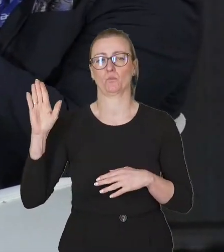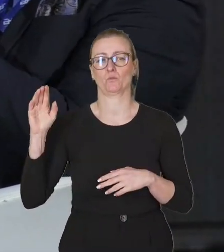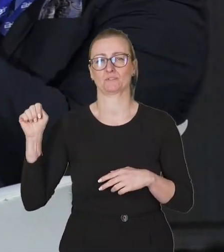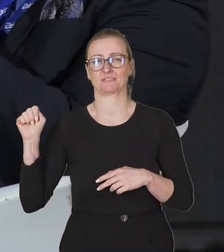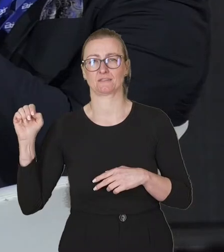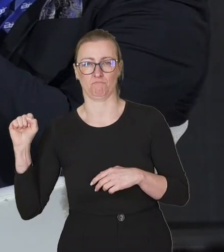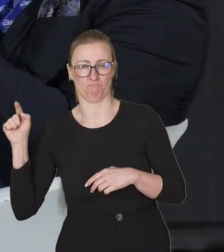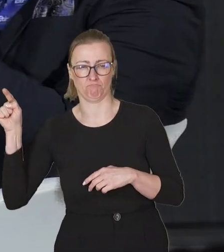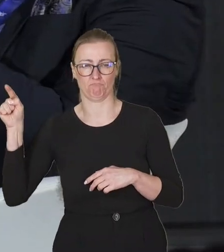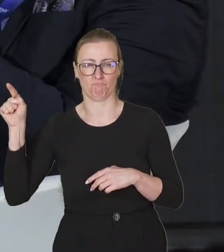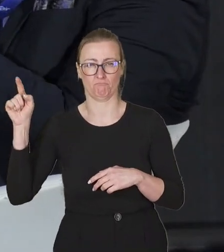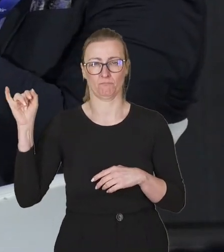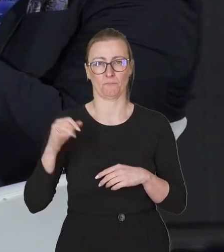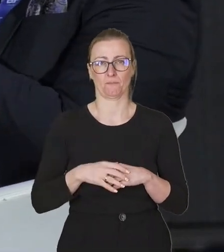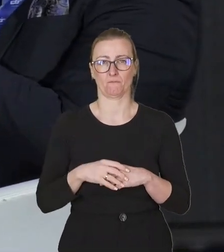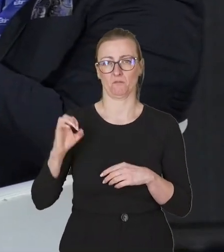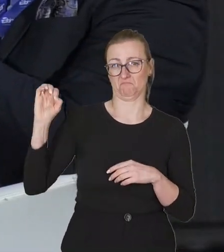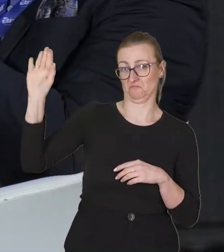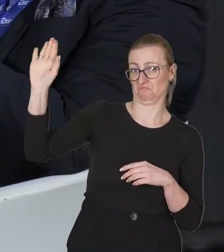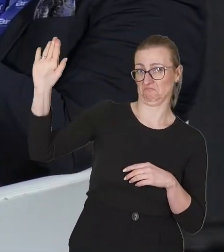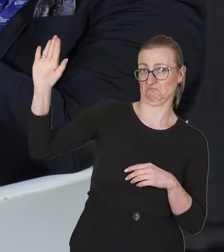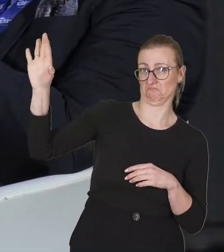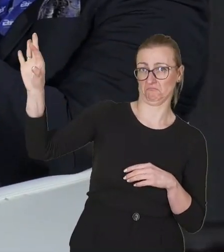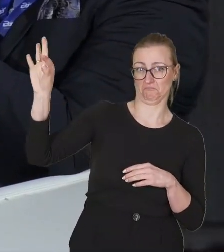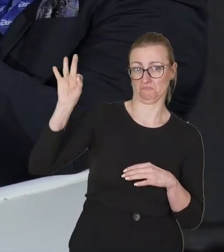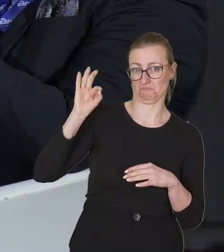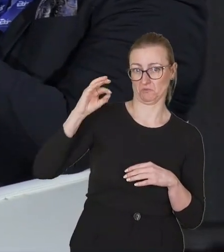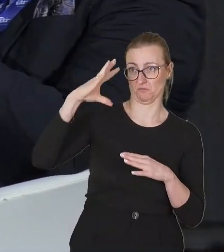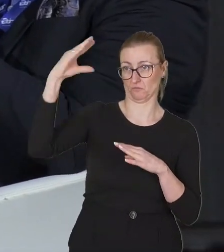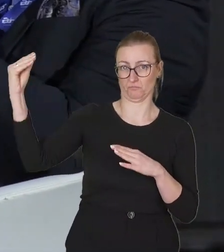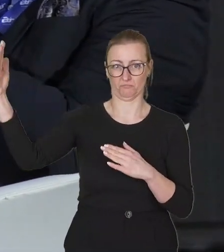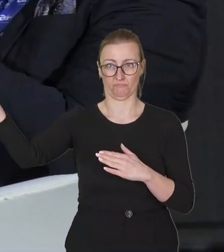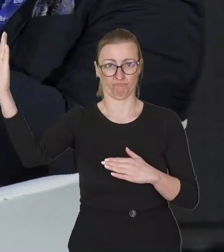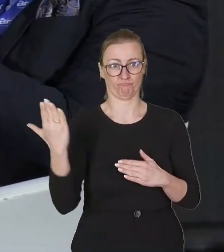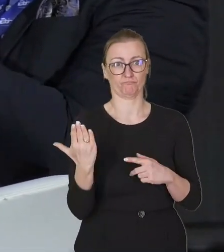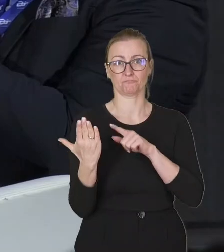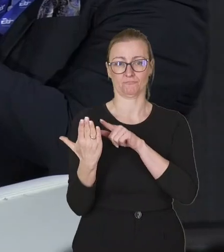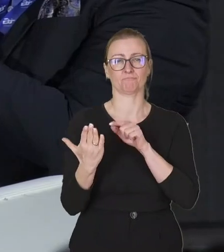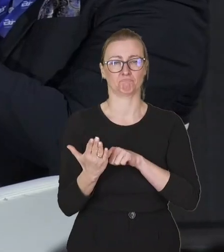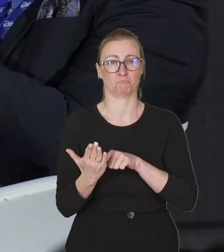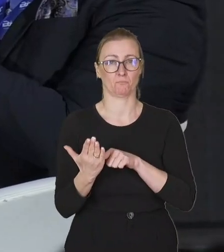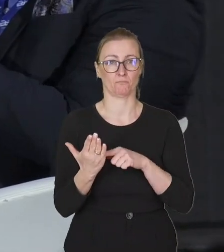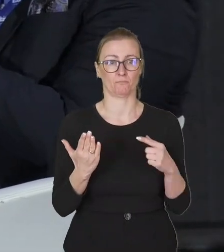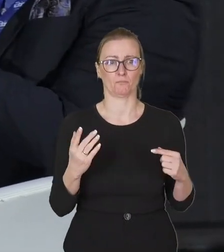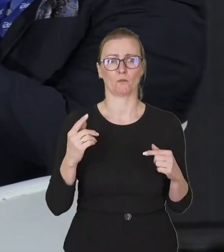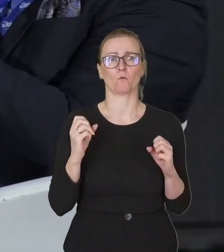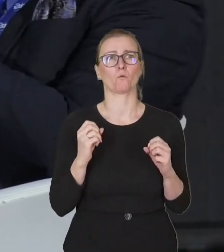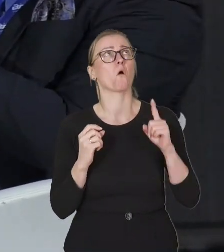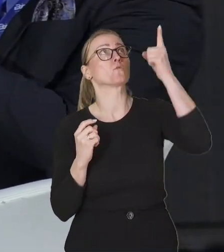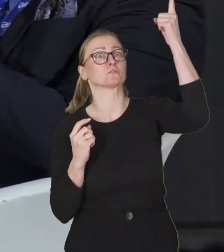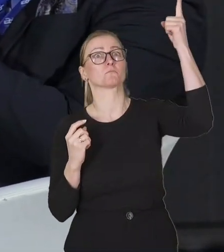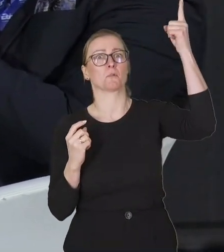innovator in space. And I will nominate you, company XYZ, as a leading European